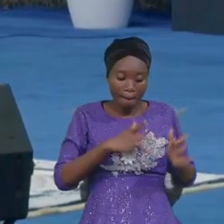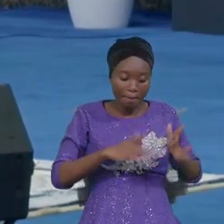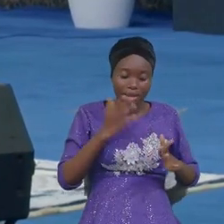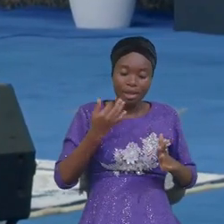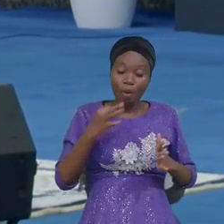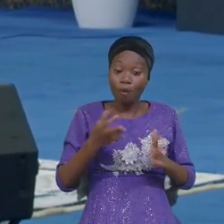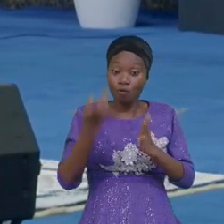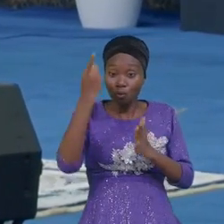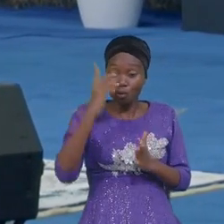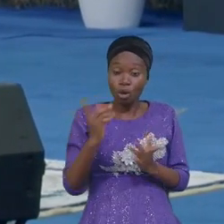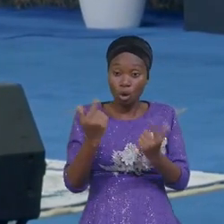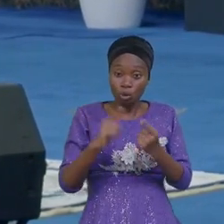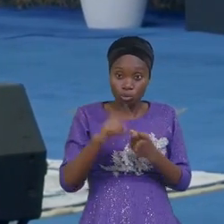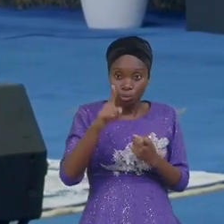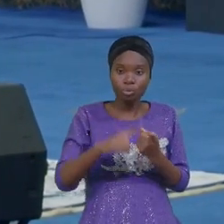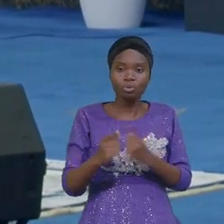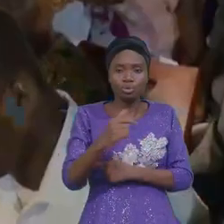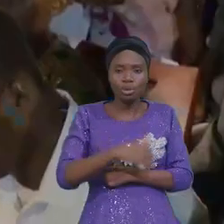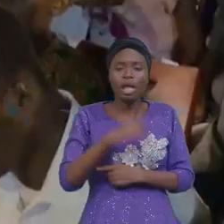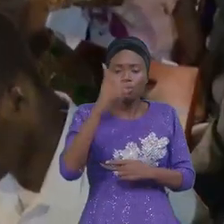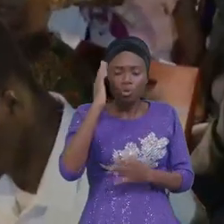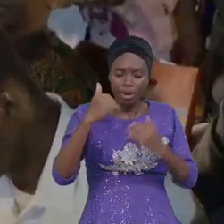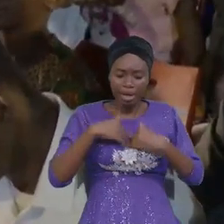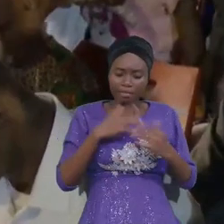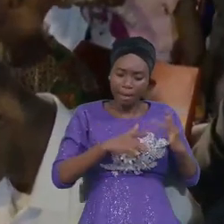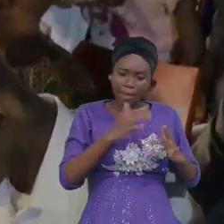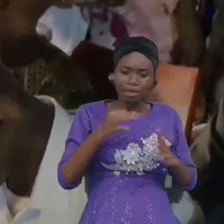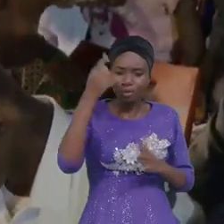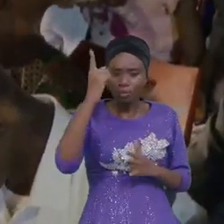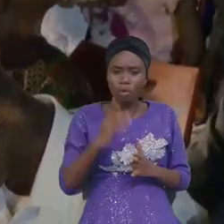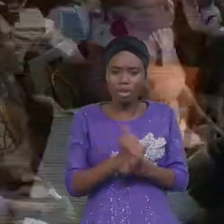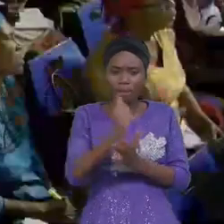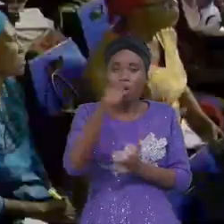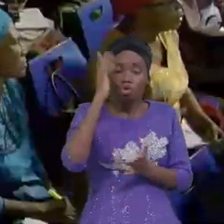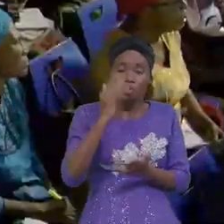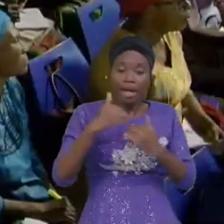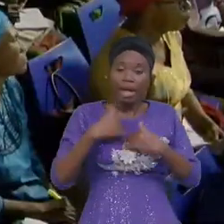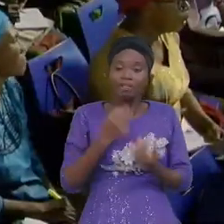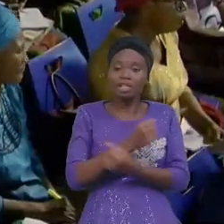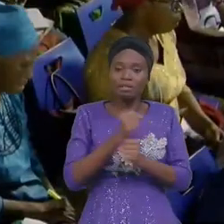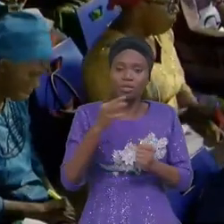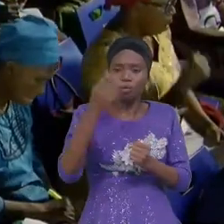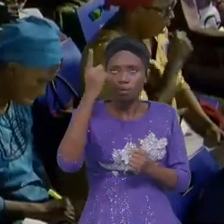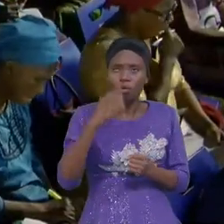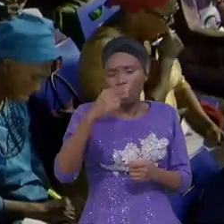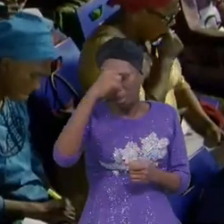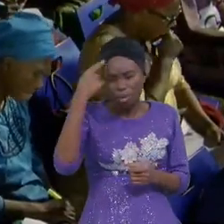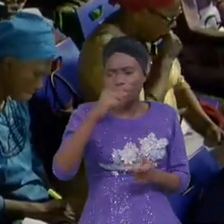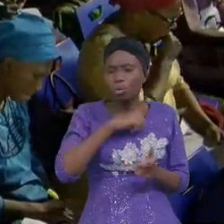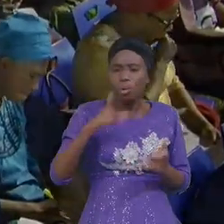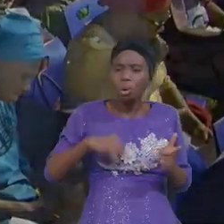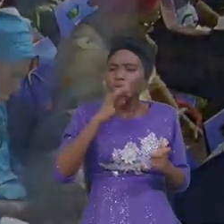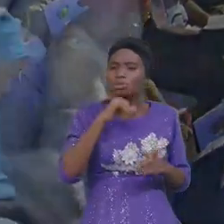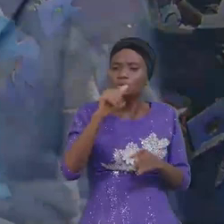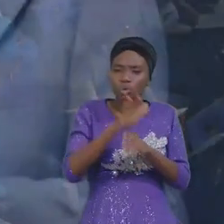today, you will have the mercy of God. You'll have the salvation of God, because the Lord is not slack